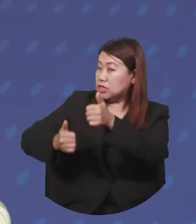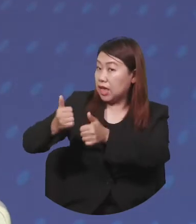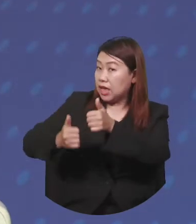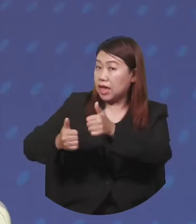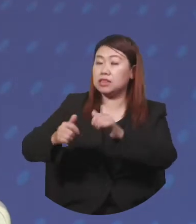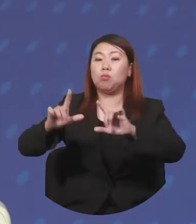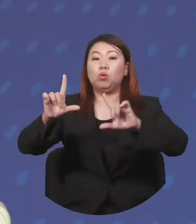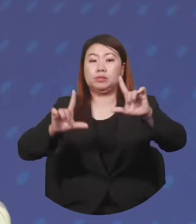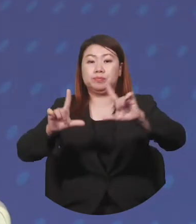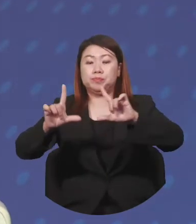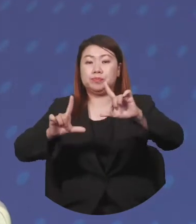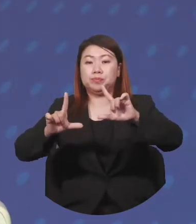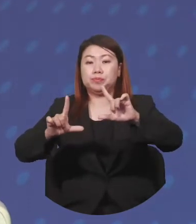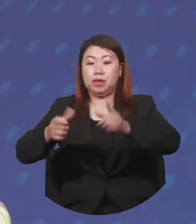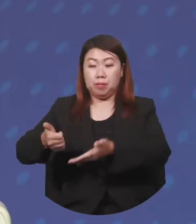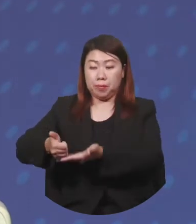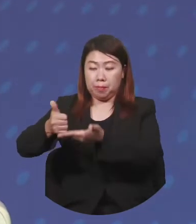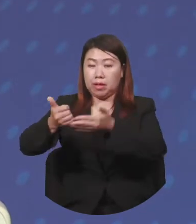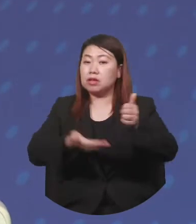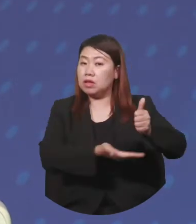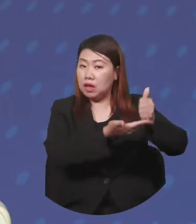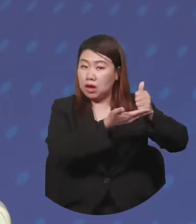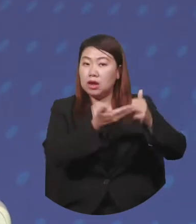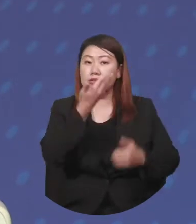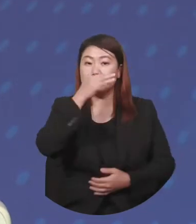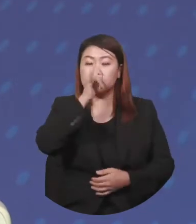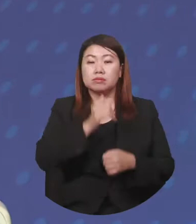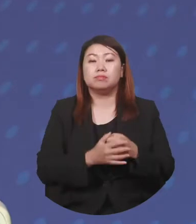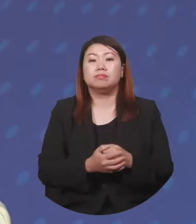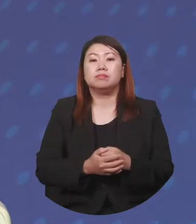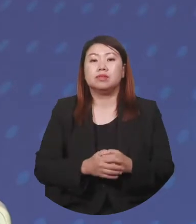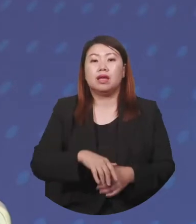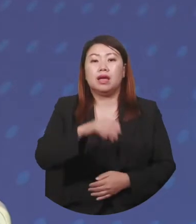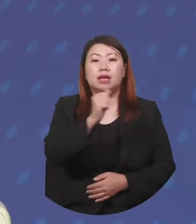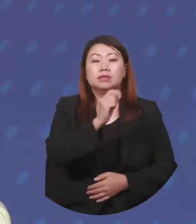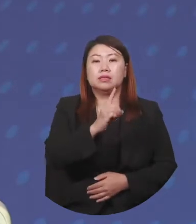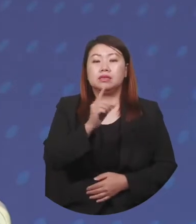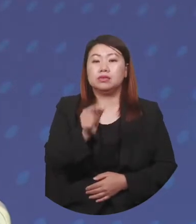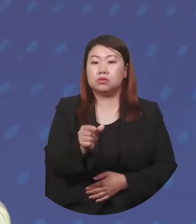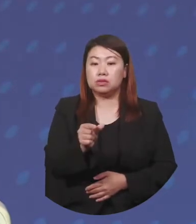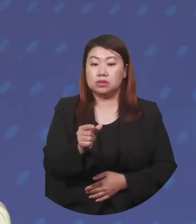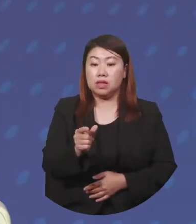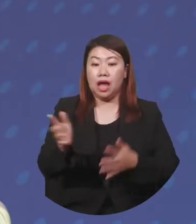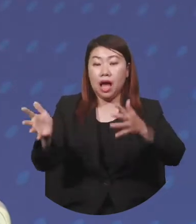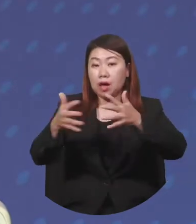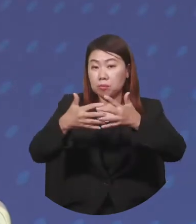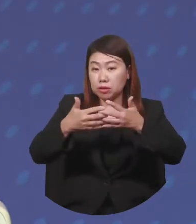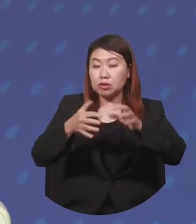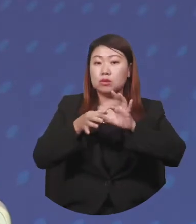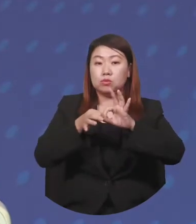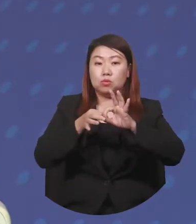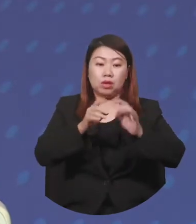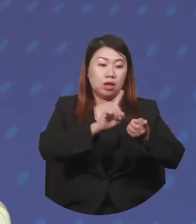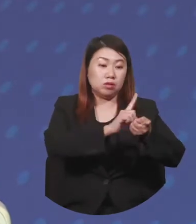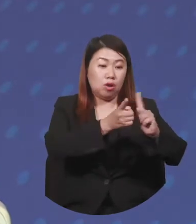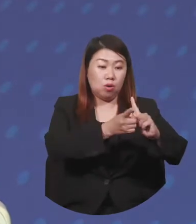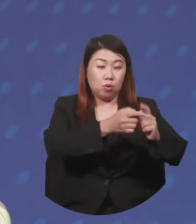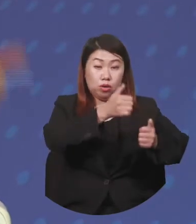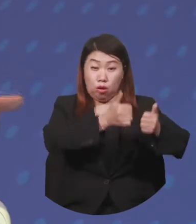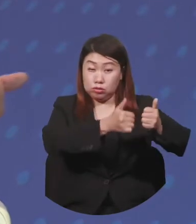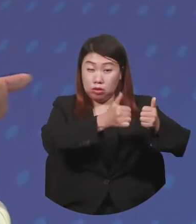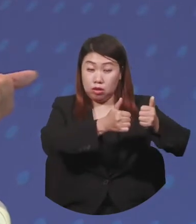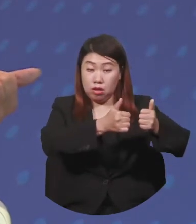on the SDGs, can we mobilize the peer pressure to generate what is most important?